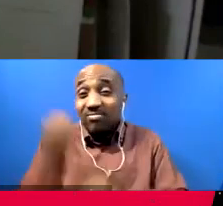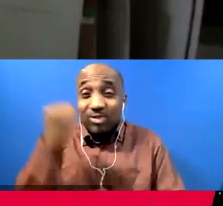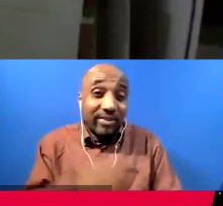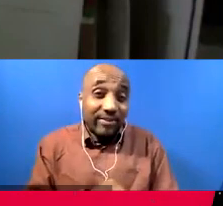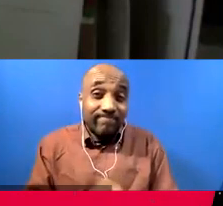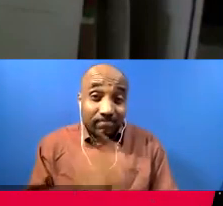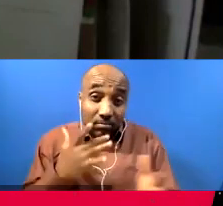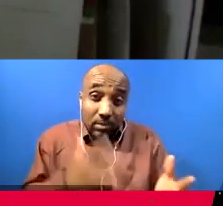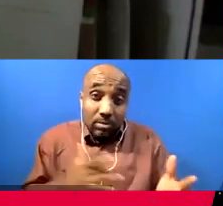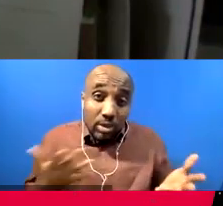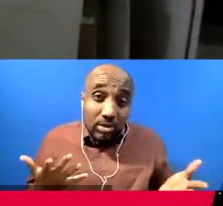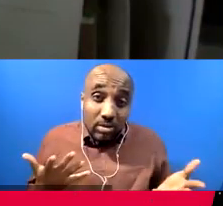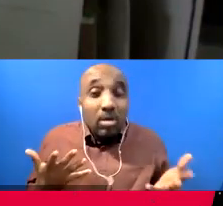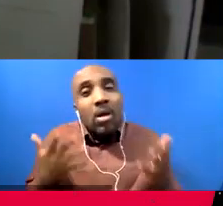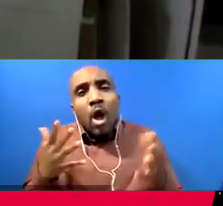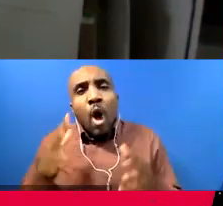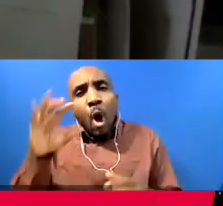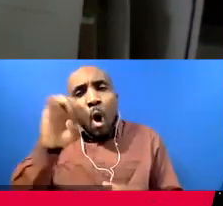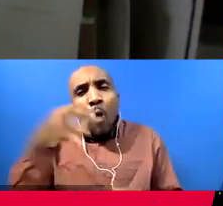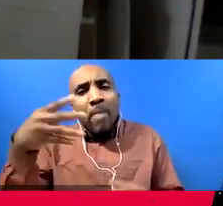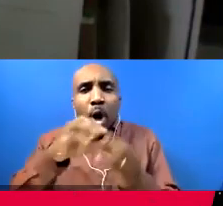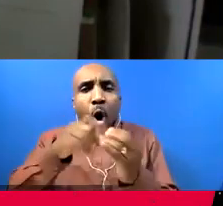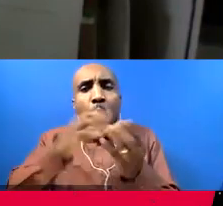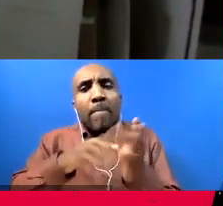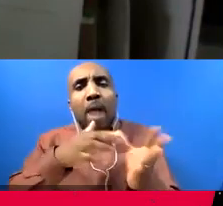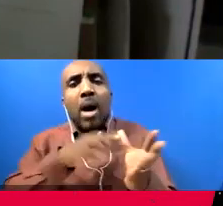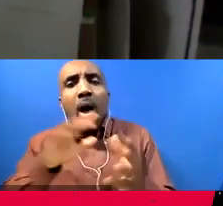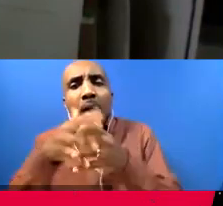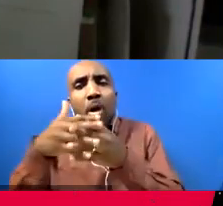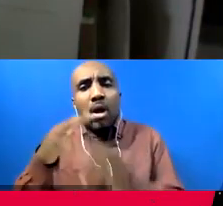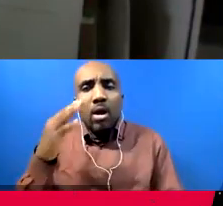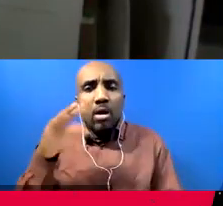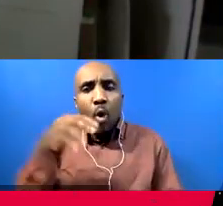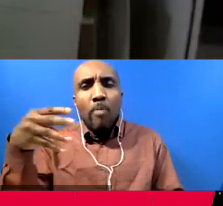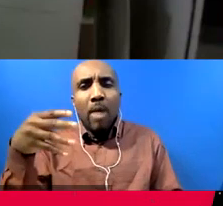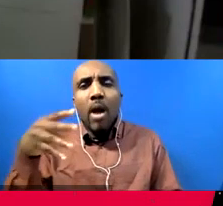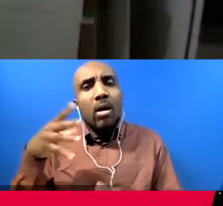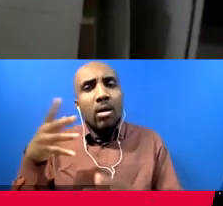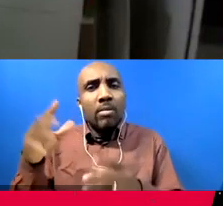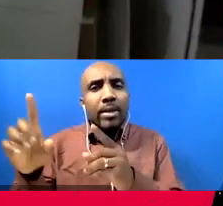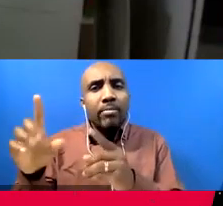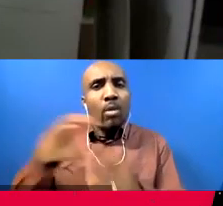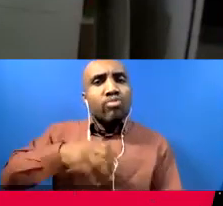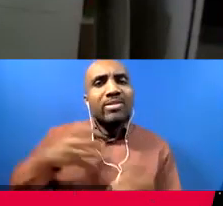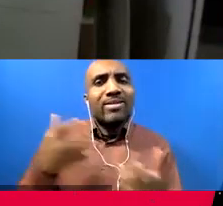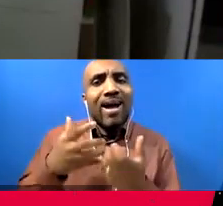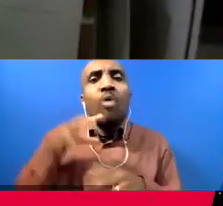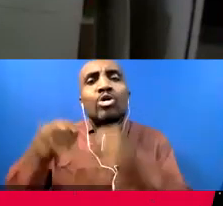entire life that you will not get it. So I think what to bring Obama to